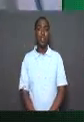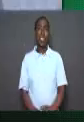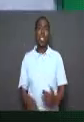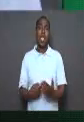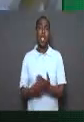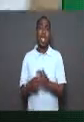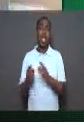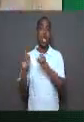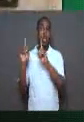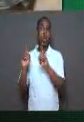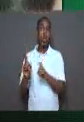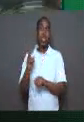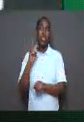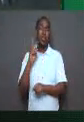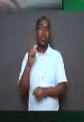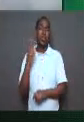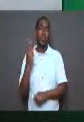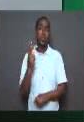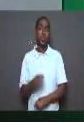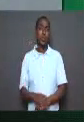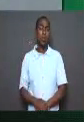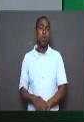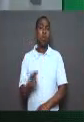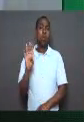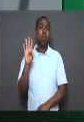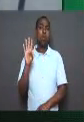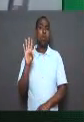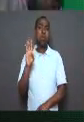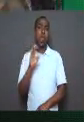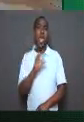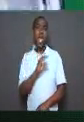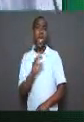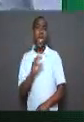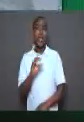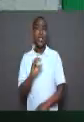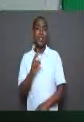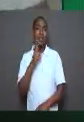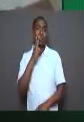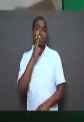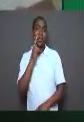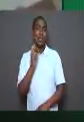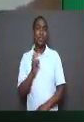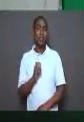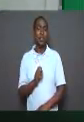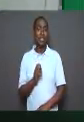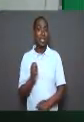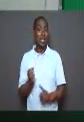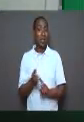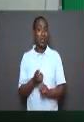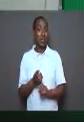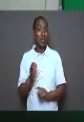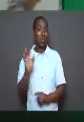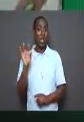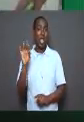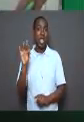This experiment uses 400 cigarettes that contain 18 milligrams